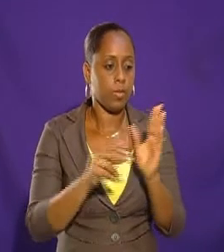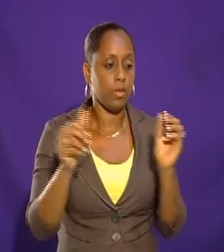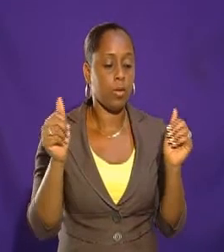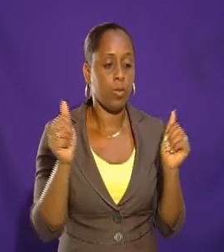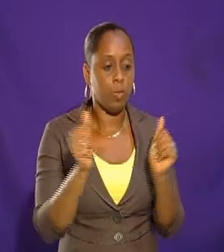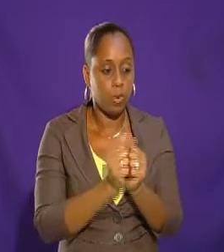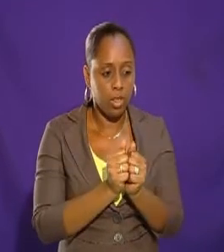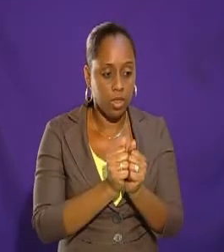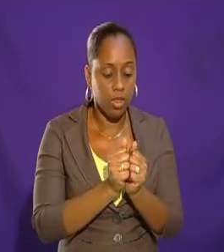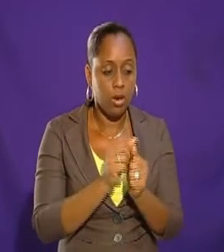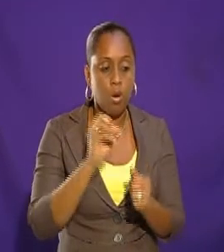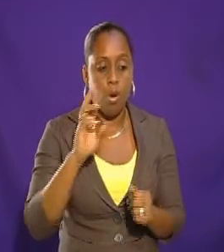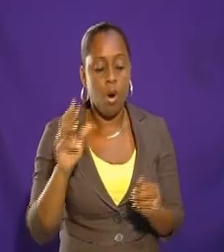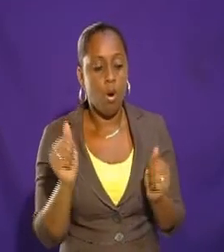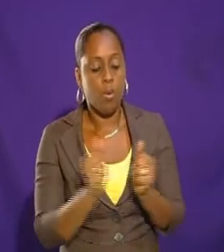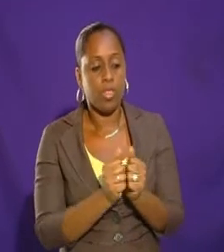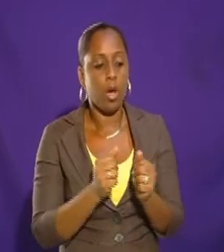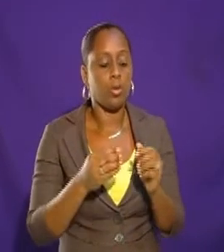principle.